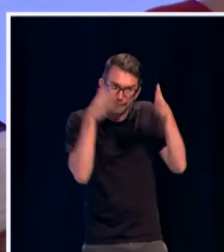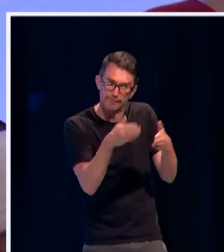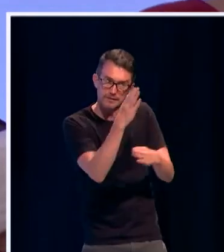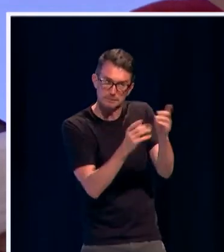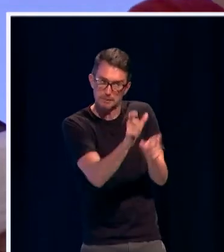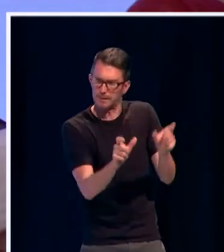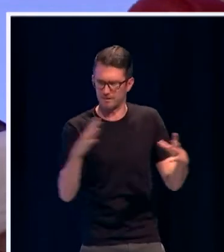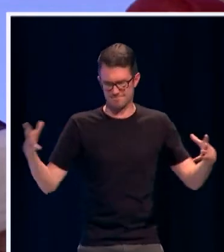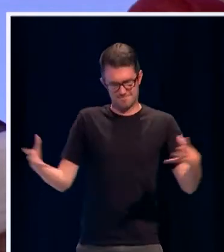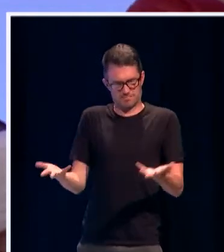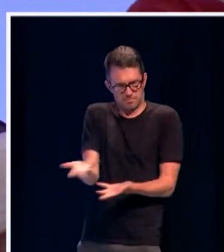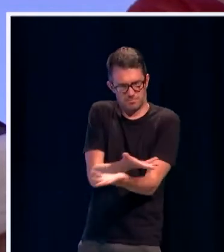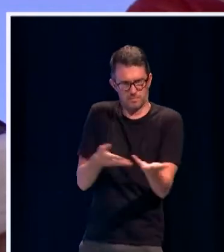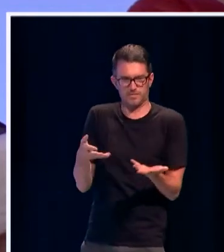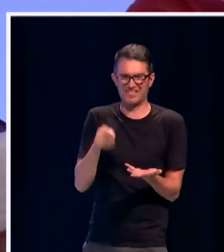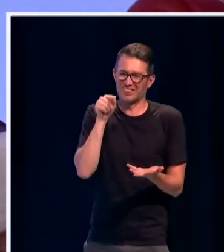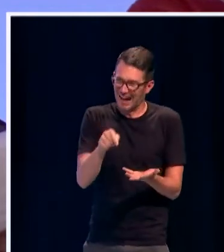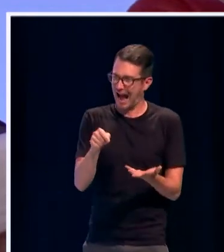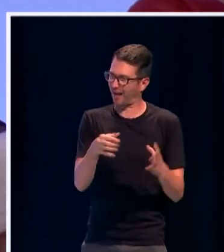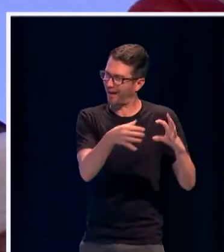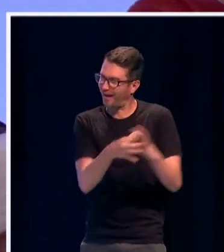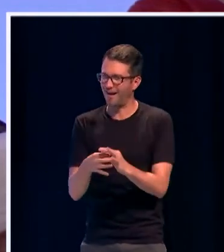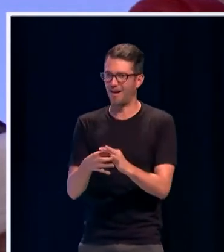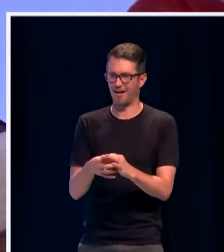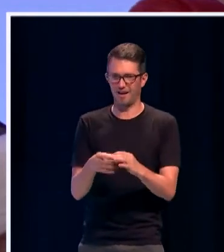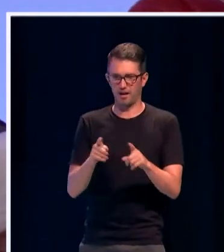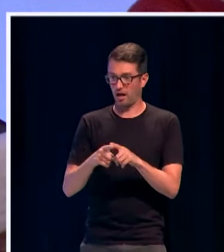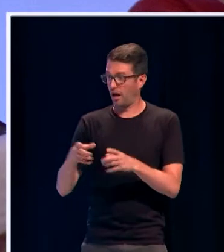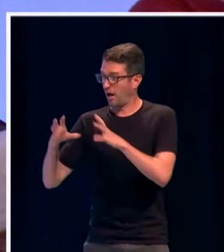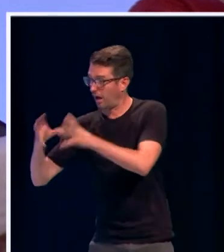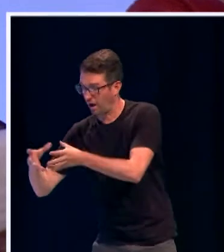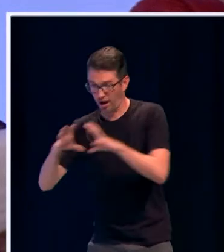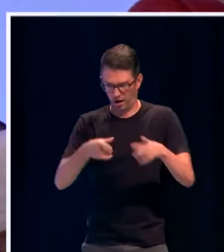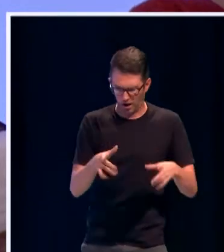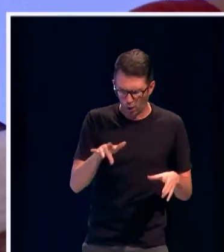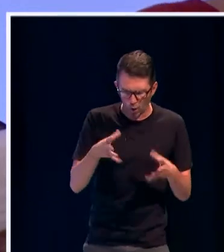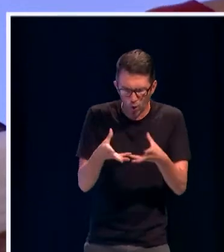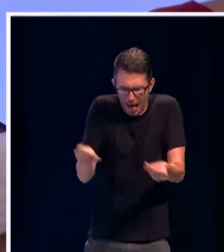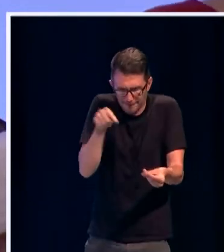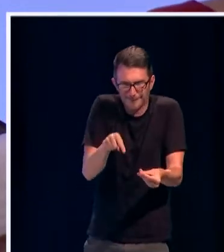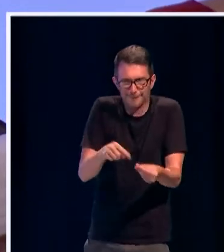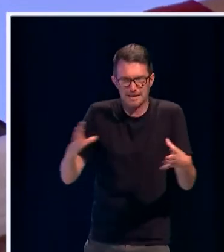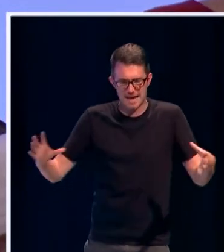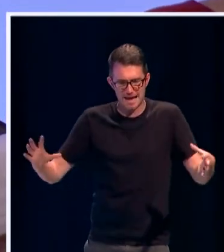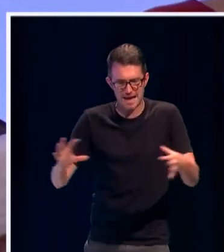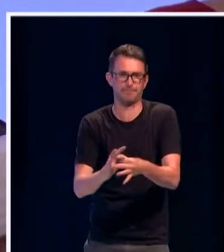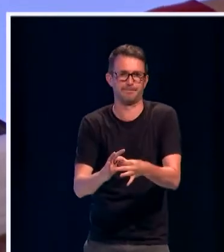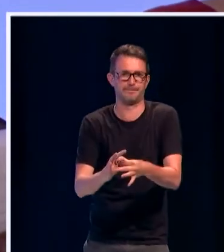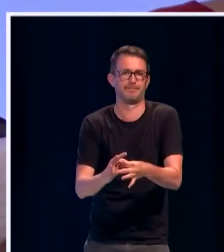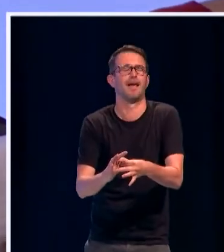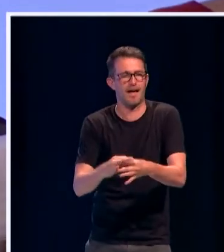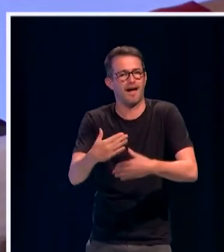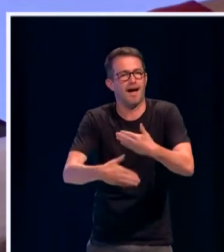define an inclusive model in development cooperation programs, that means